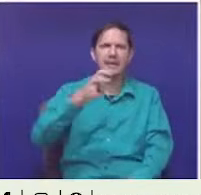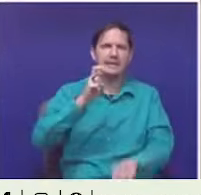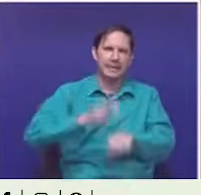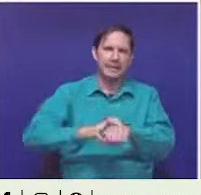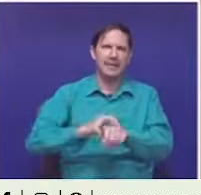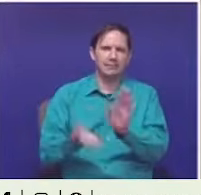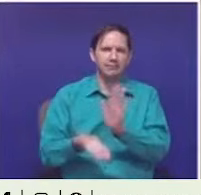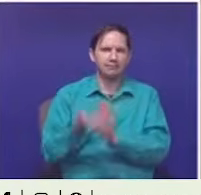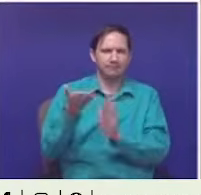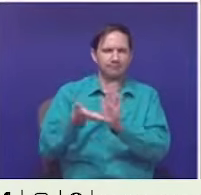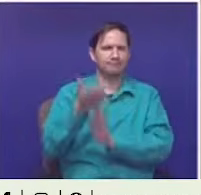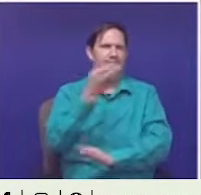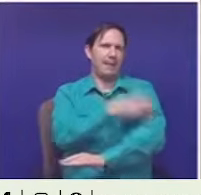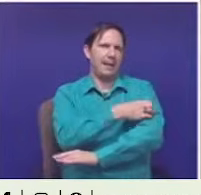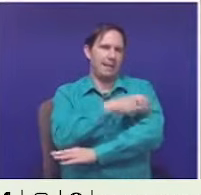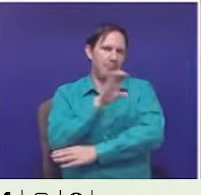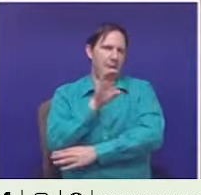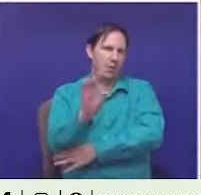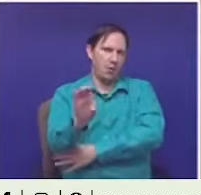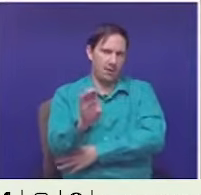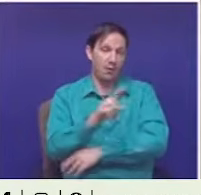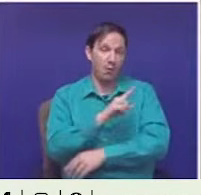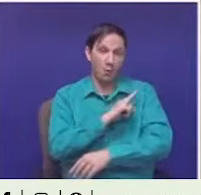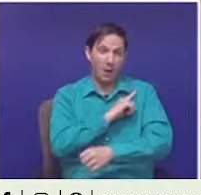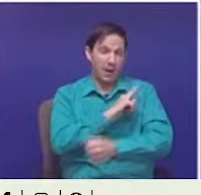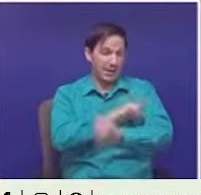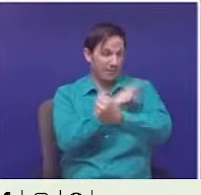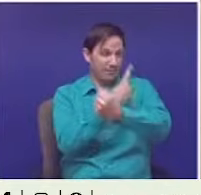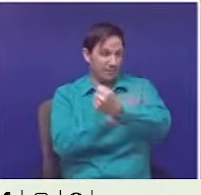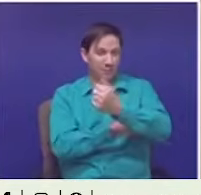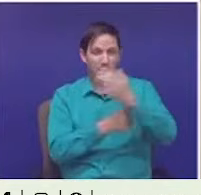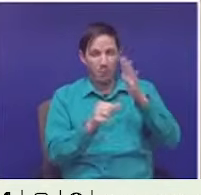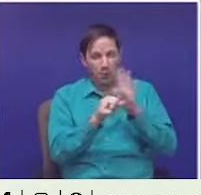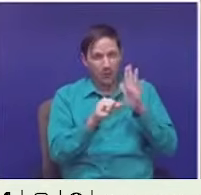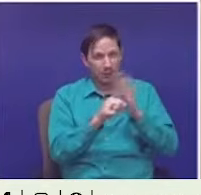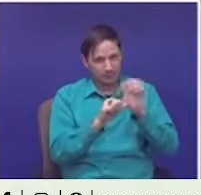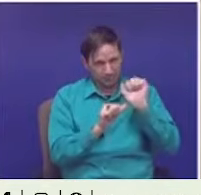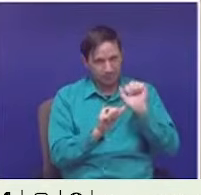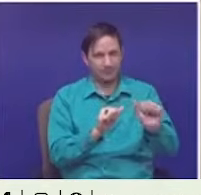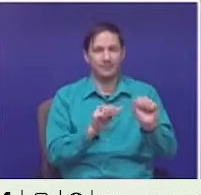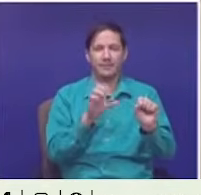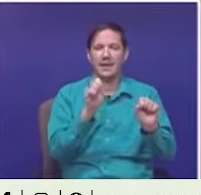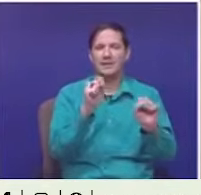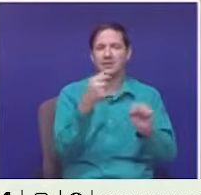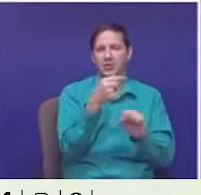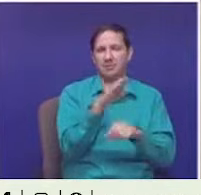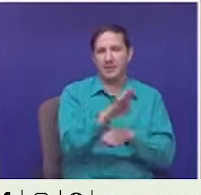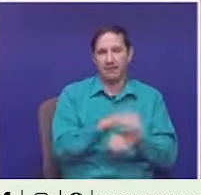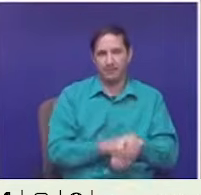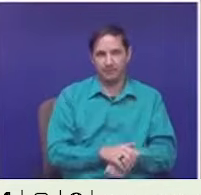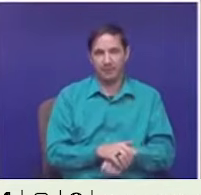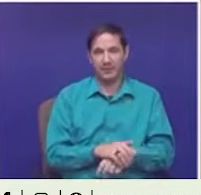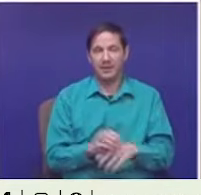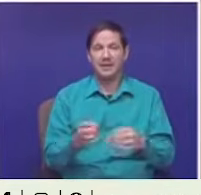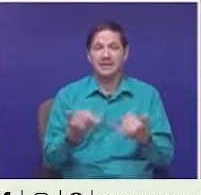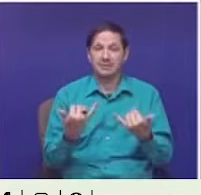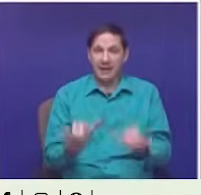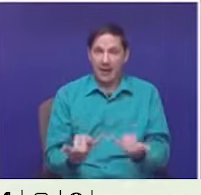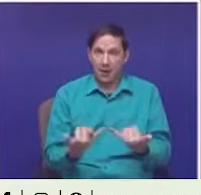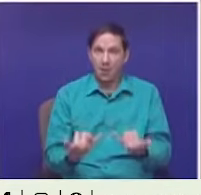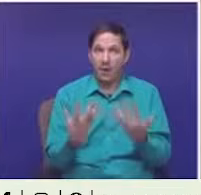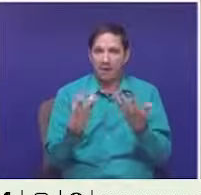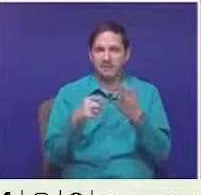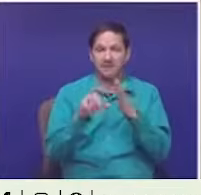have enormous powers, and it's important that even now that we've had legislation in the